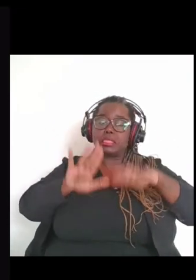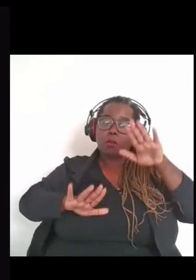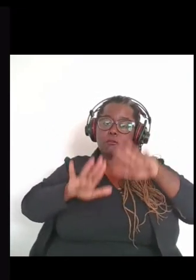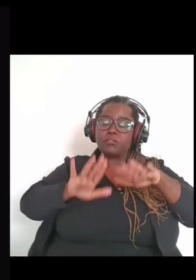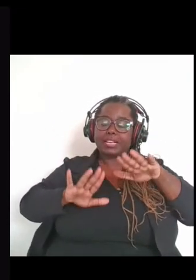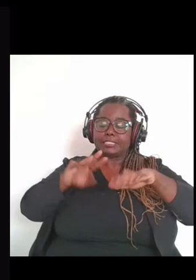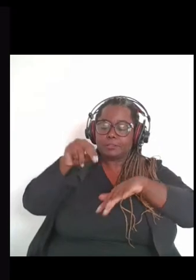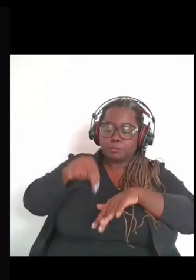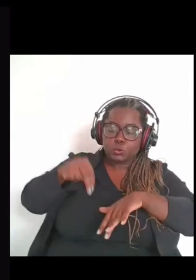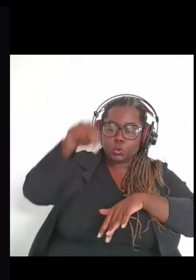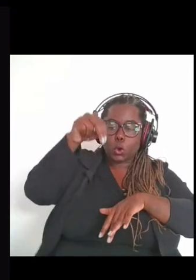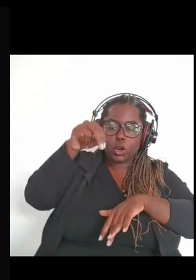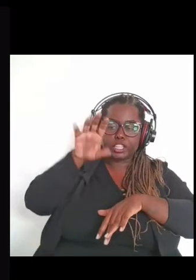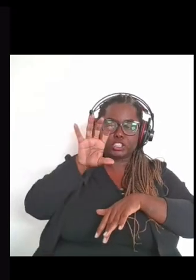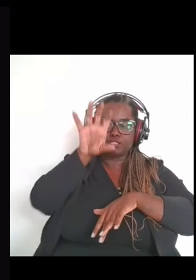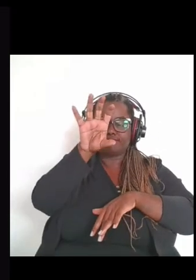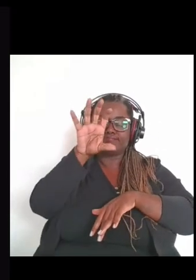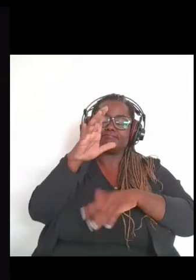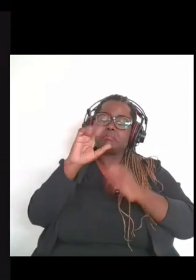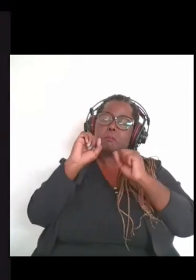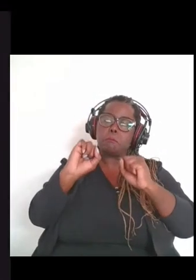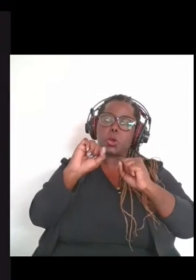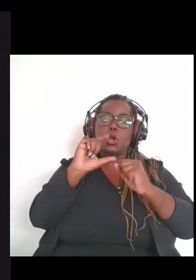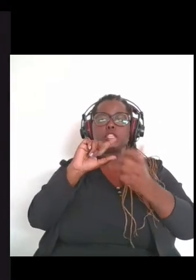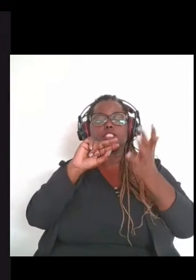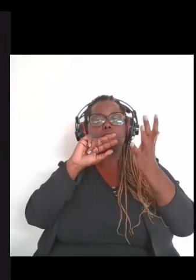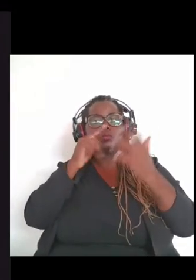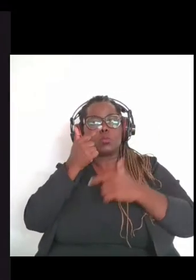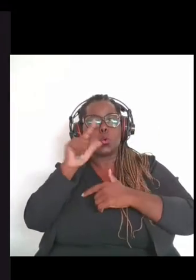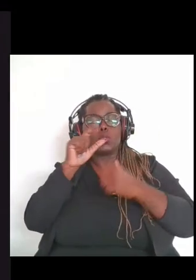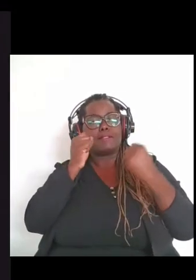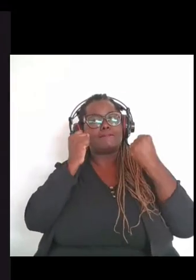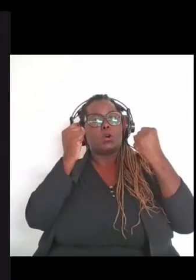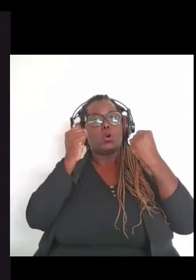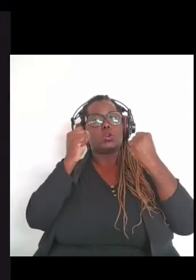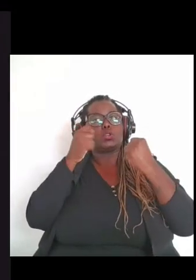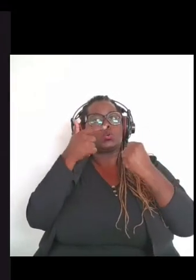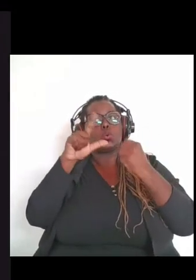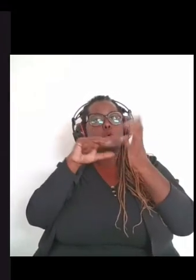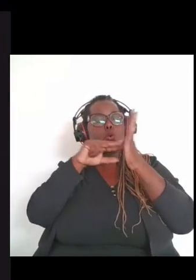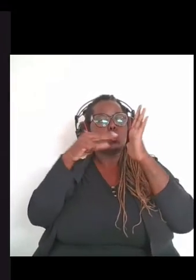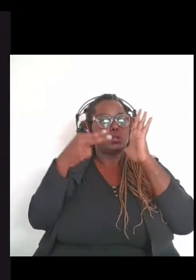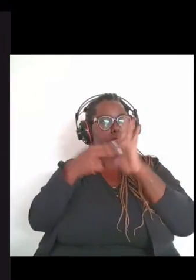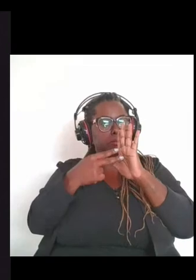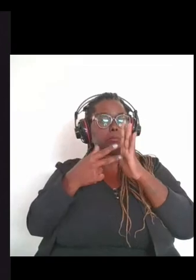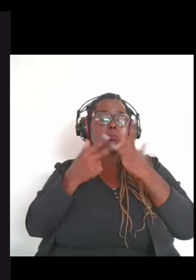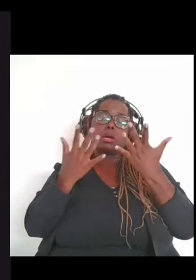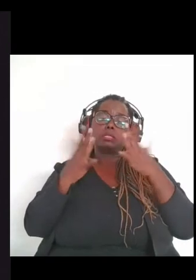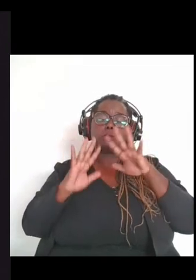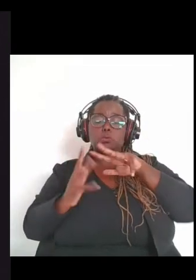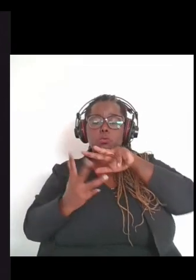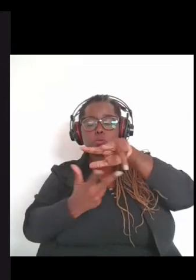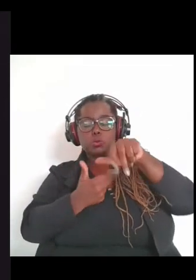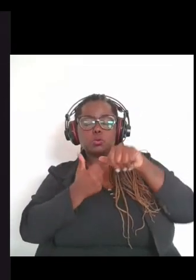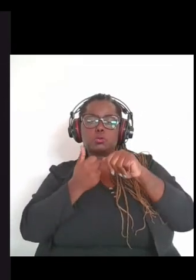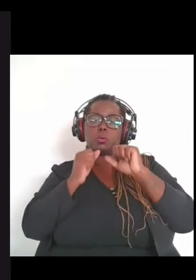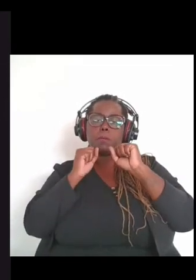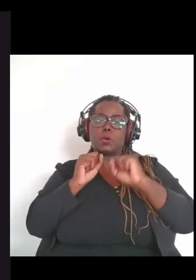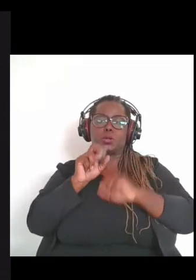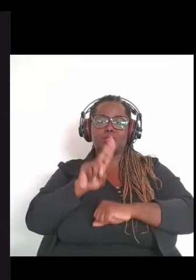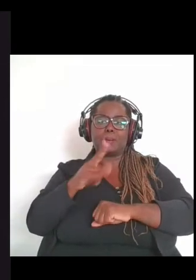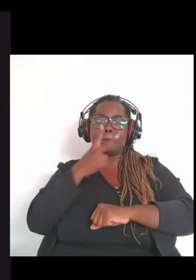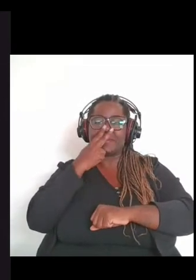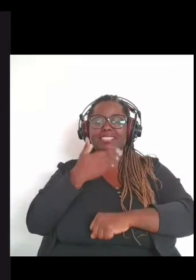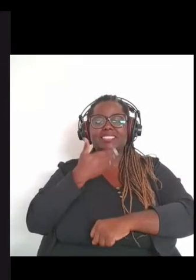um and I and I and I think the rest of the world will take it seems easier than the the words you described in